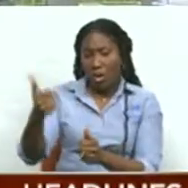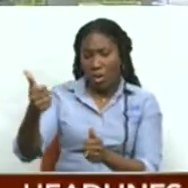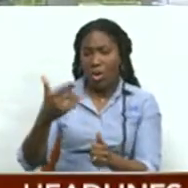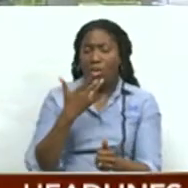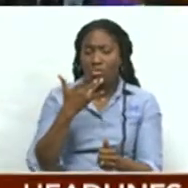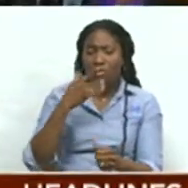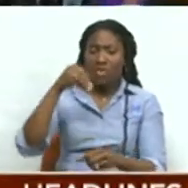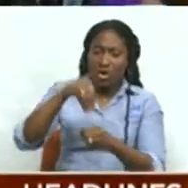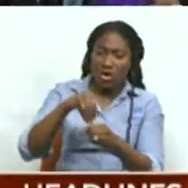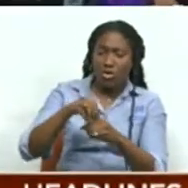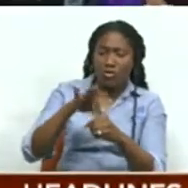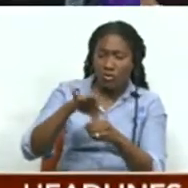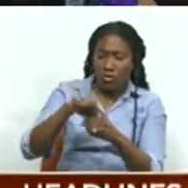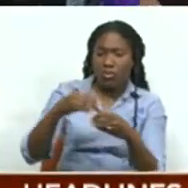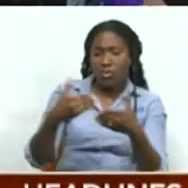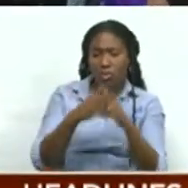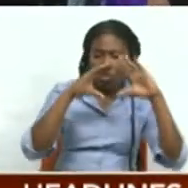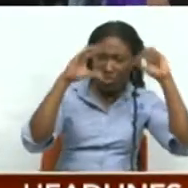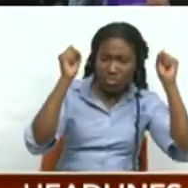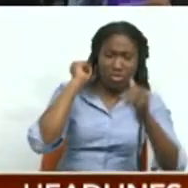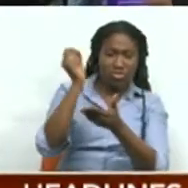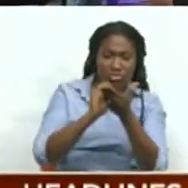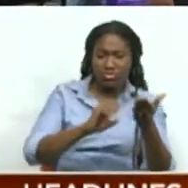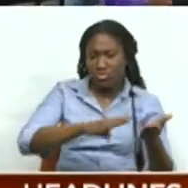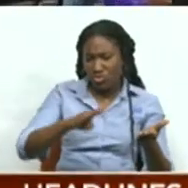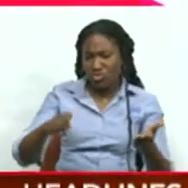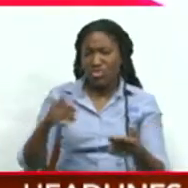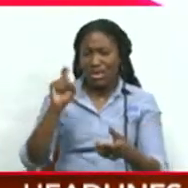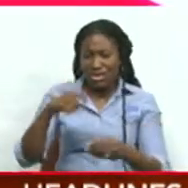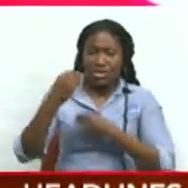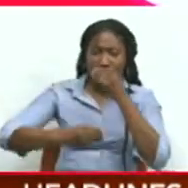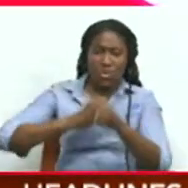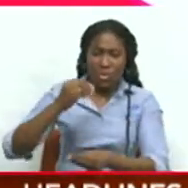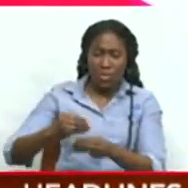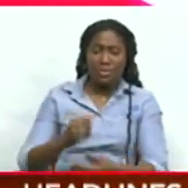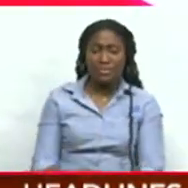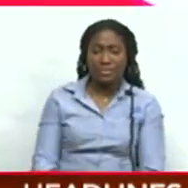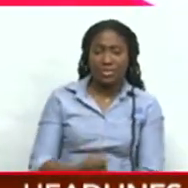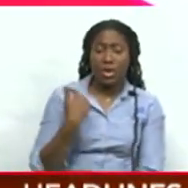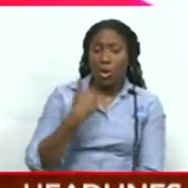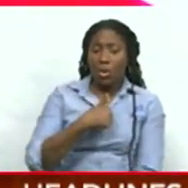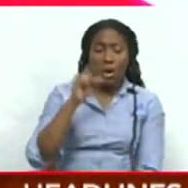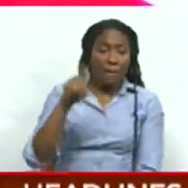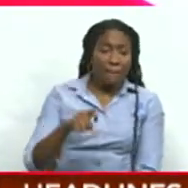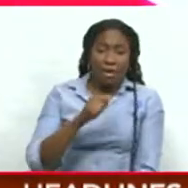he said the party desperately needs restructuring. We must not for one moment